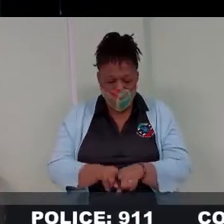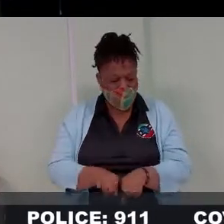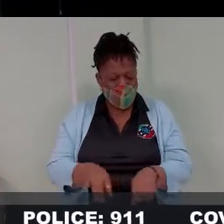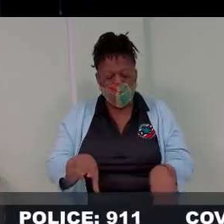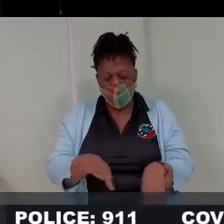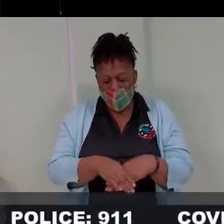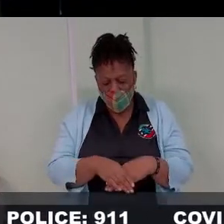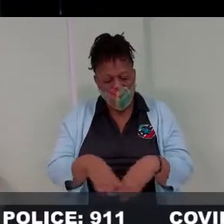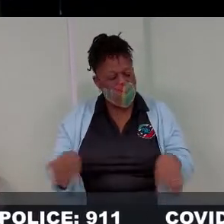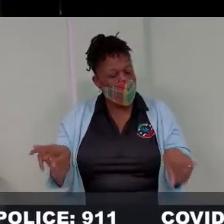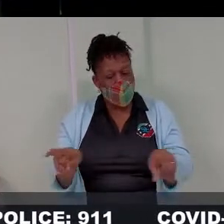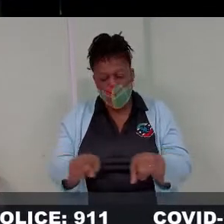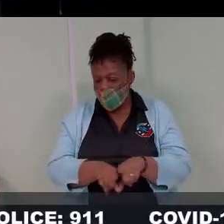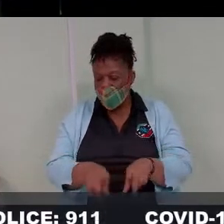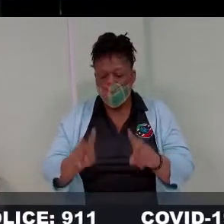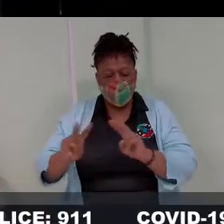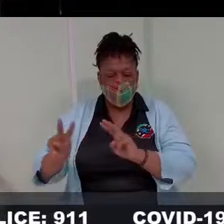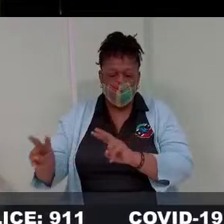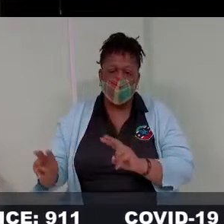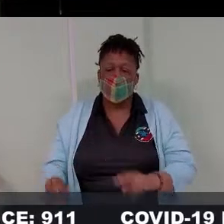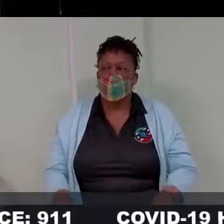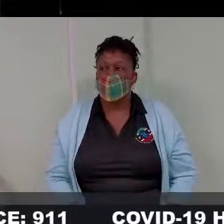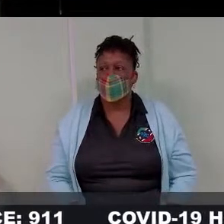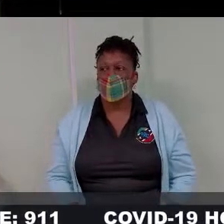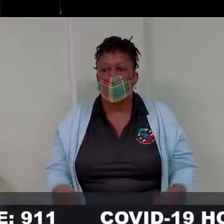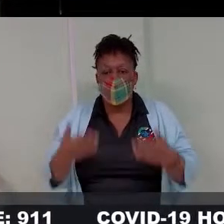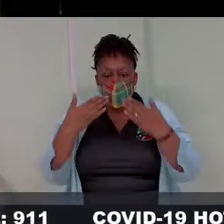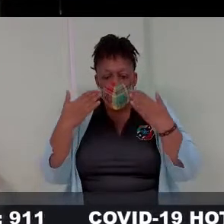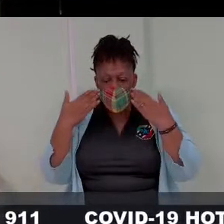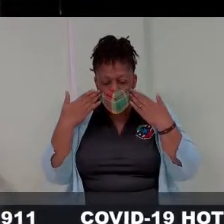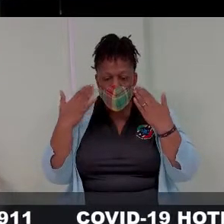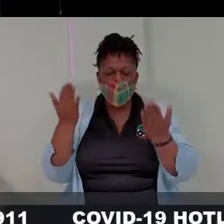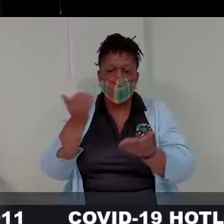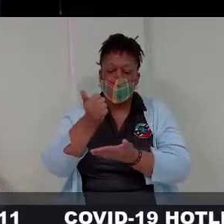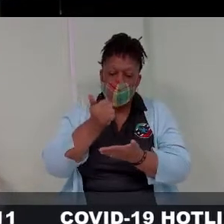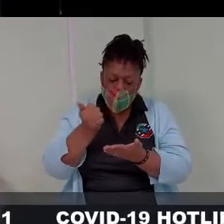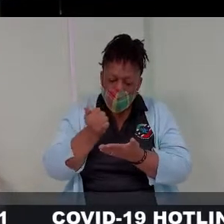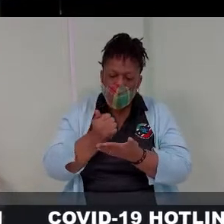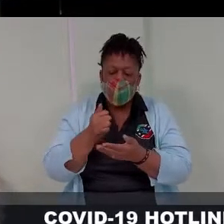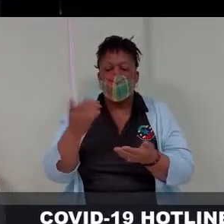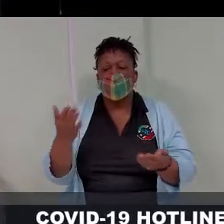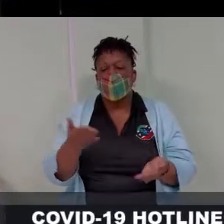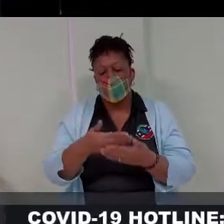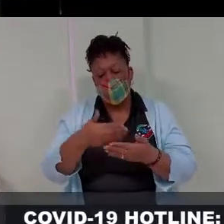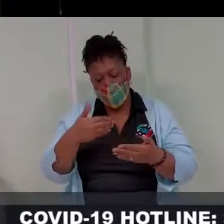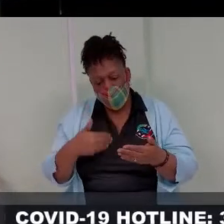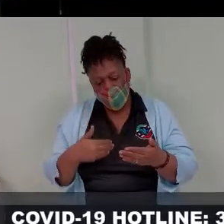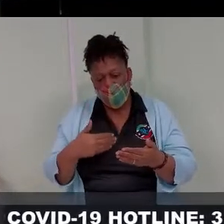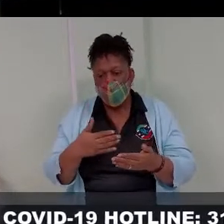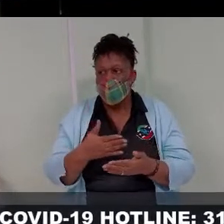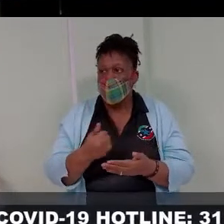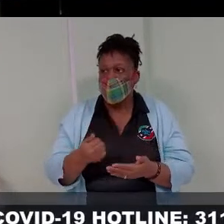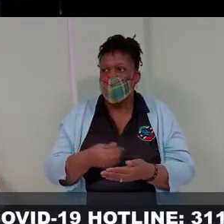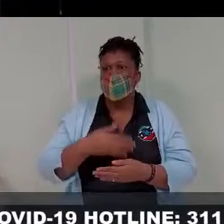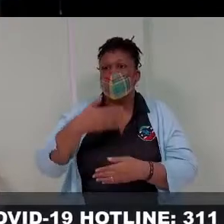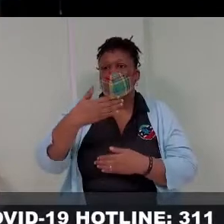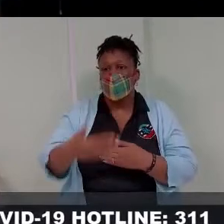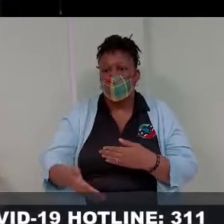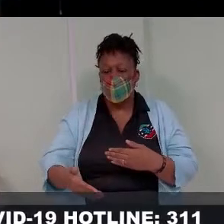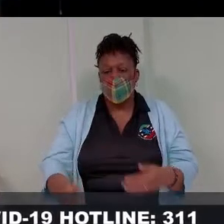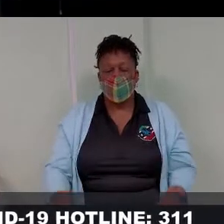Persons attending weddings must wear face masks, they must have sanitization before and during the